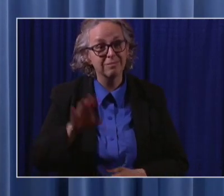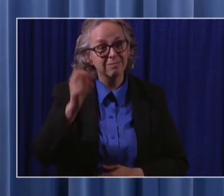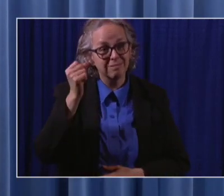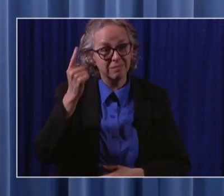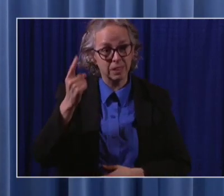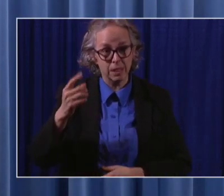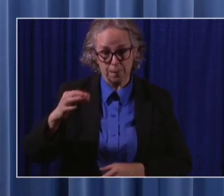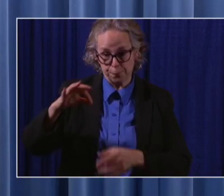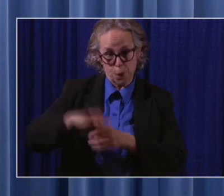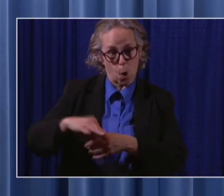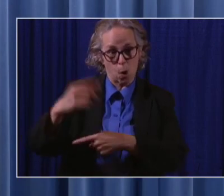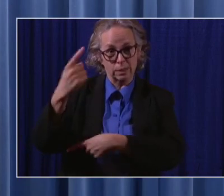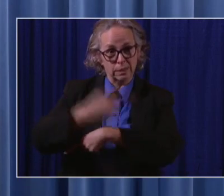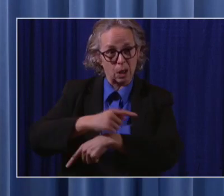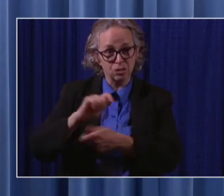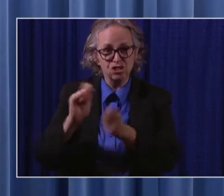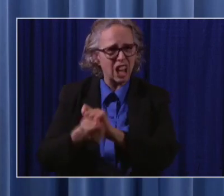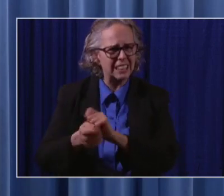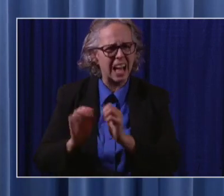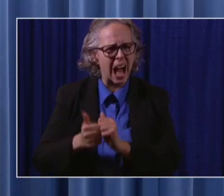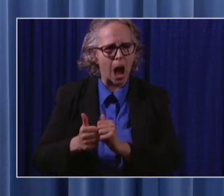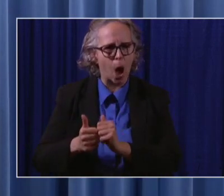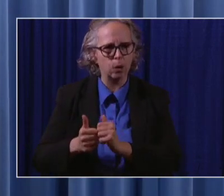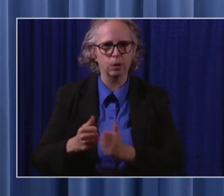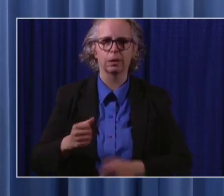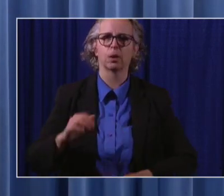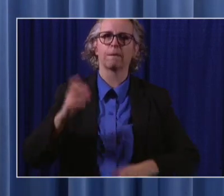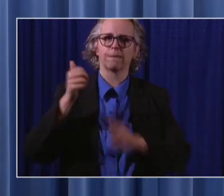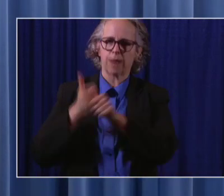Congress and states. But that's not